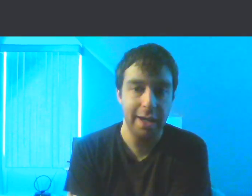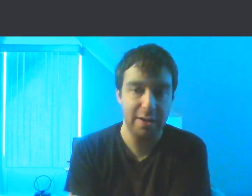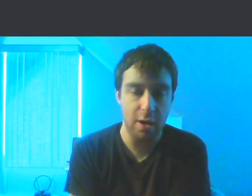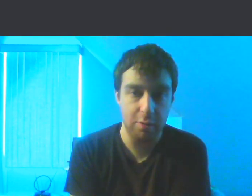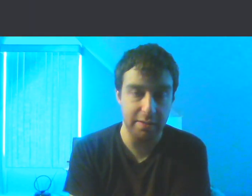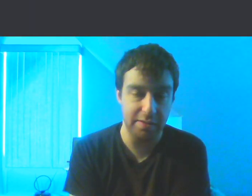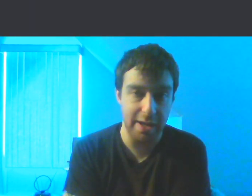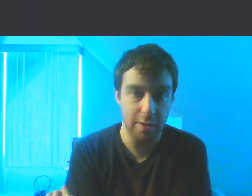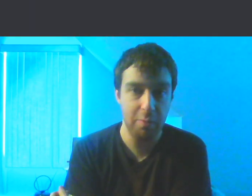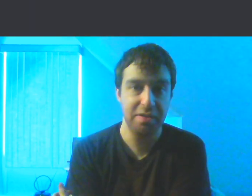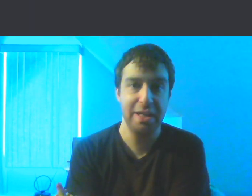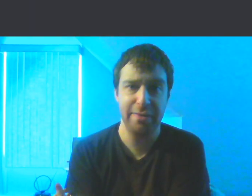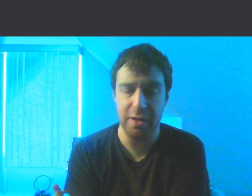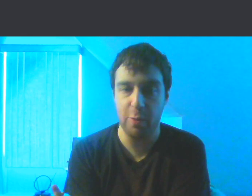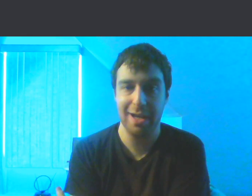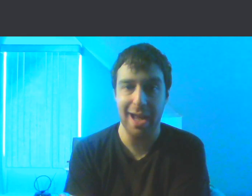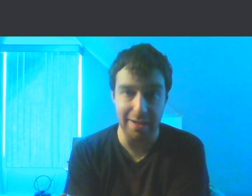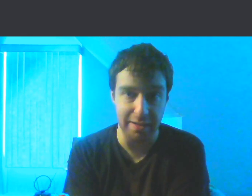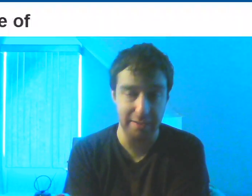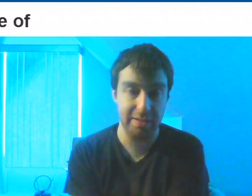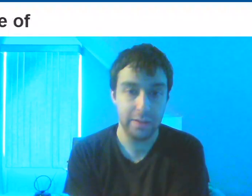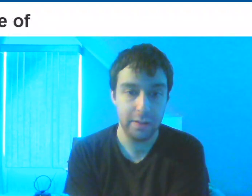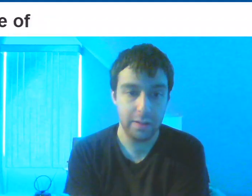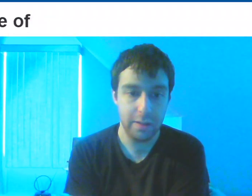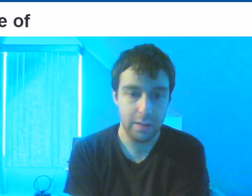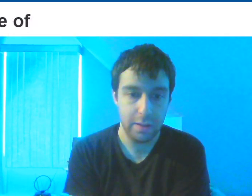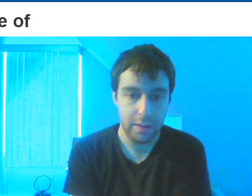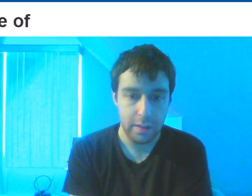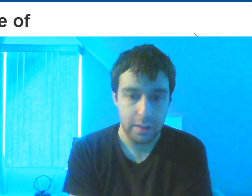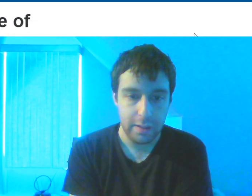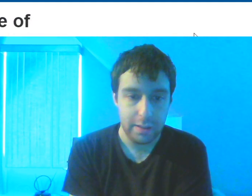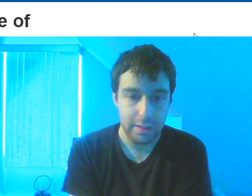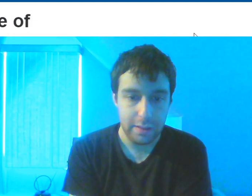yeah, here we go, because I know the city of New York has it.